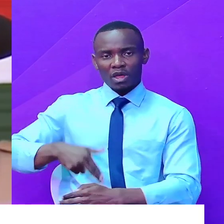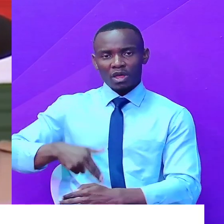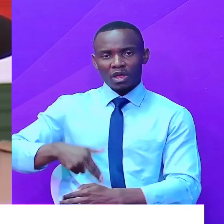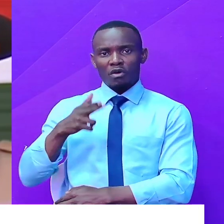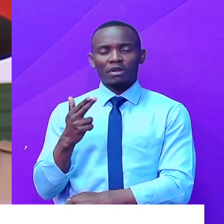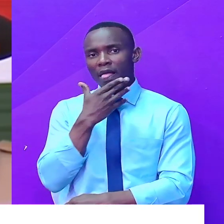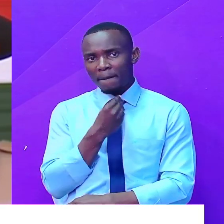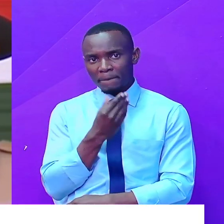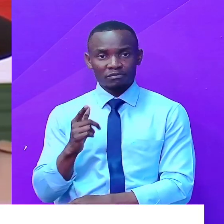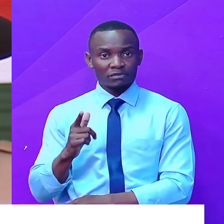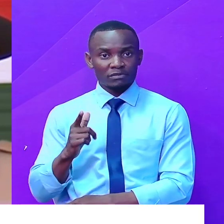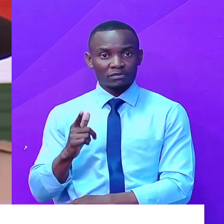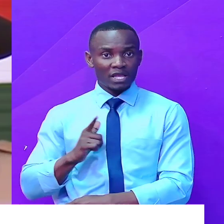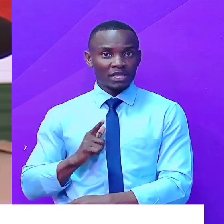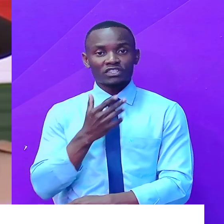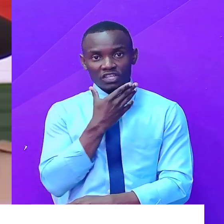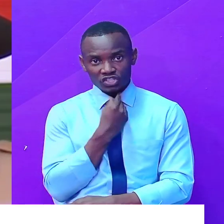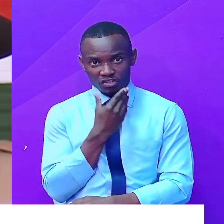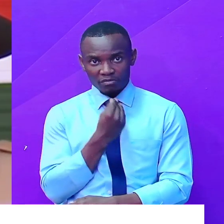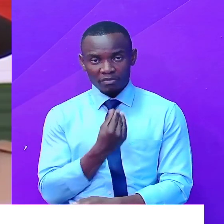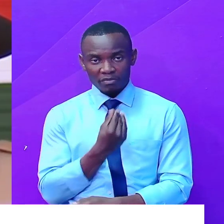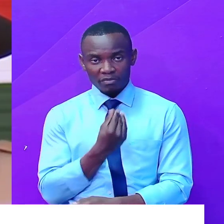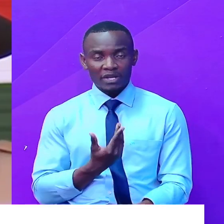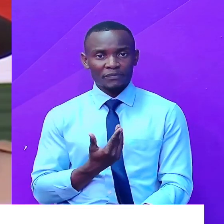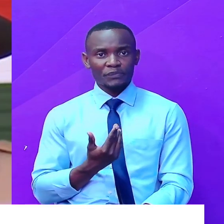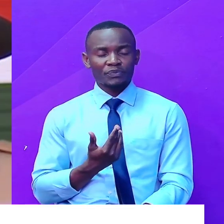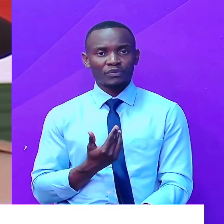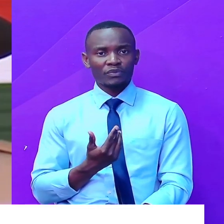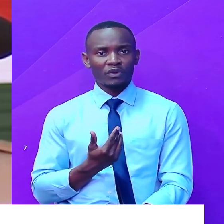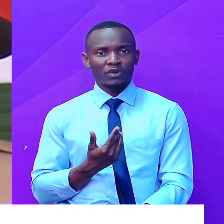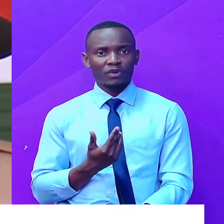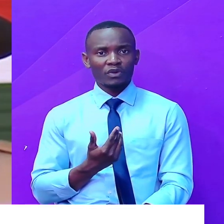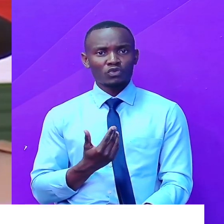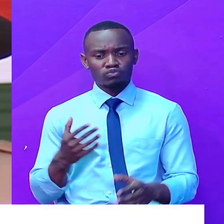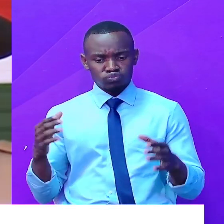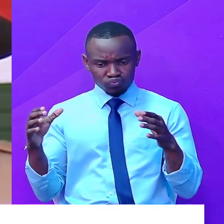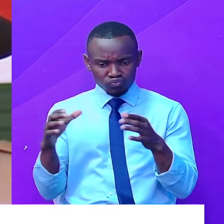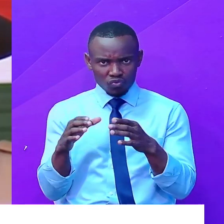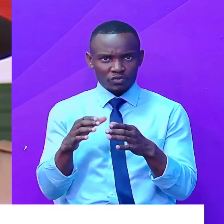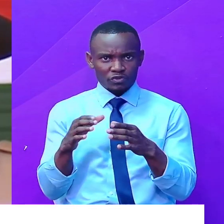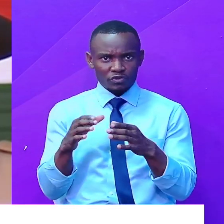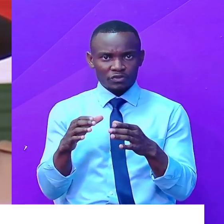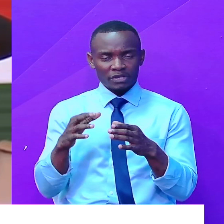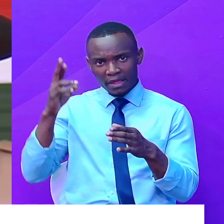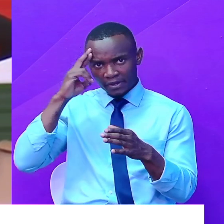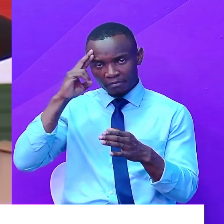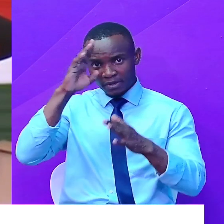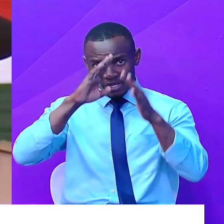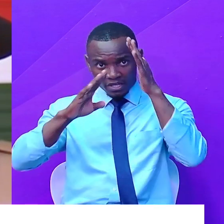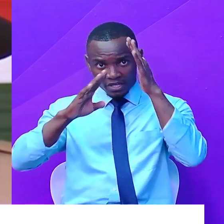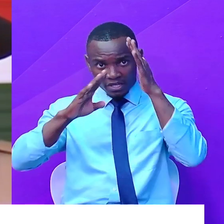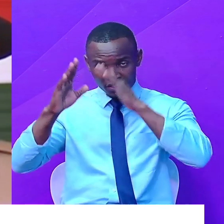Ladies and gentlemen, to consolidate these various remembrance initiatives on the African